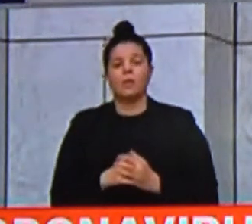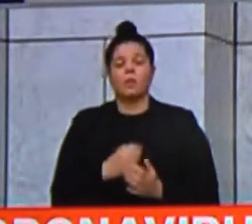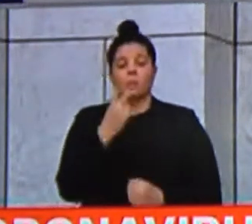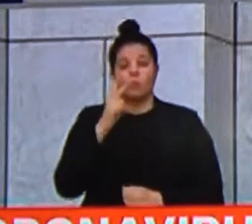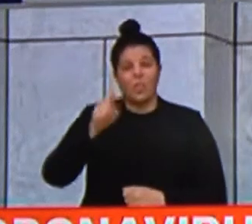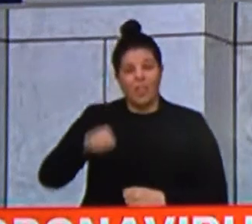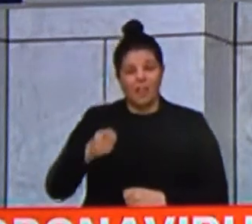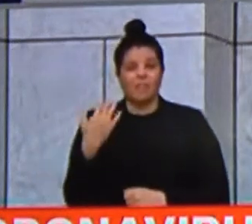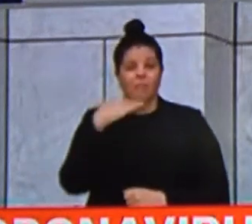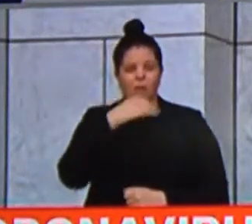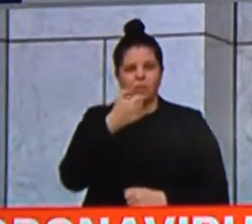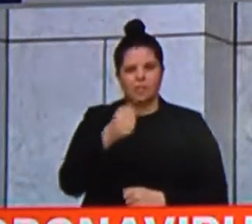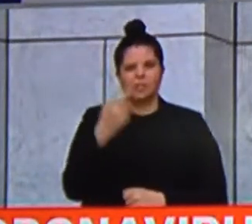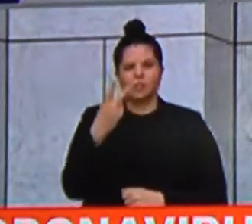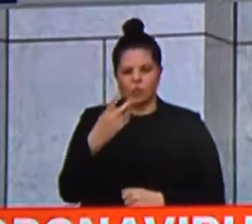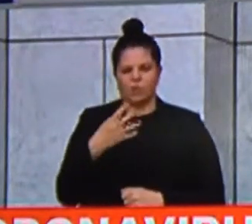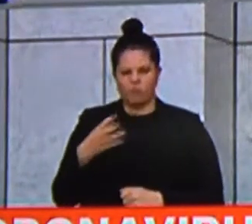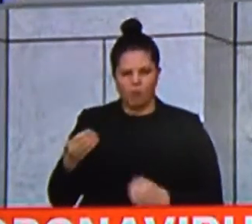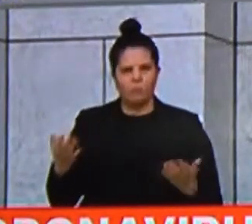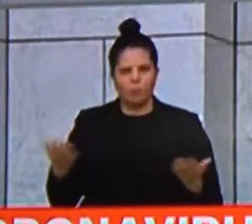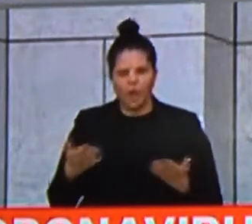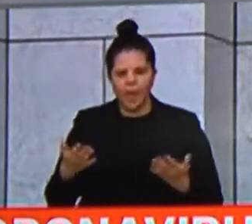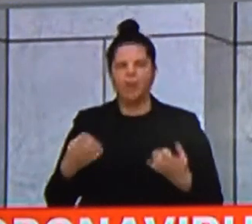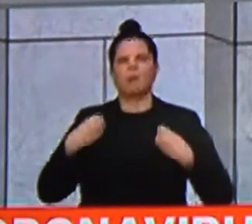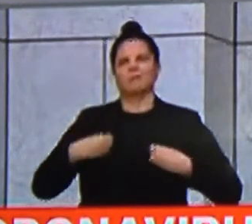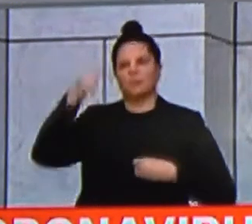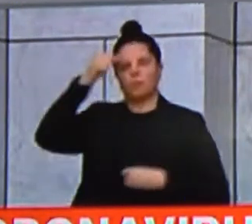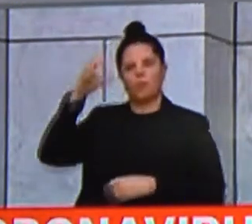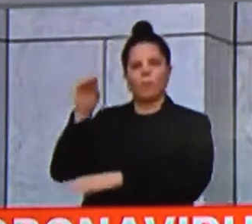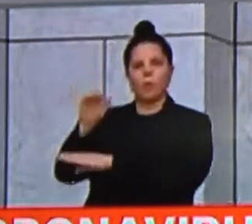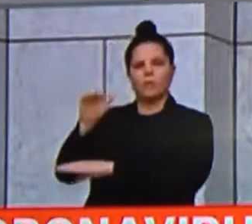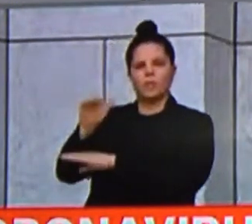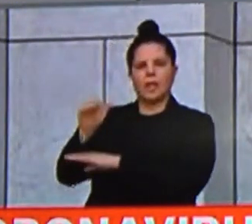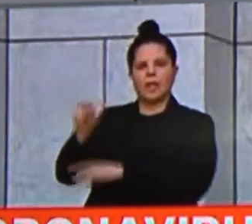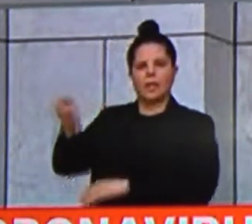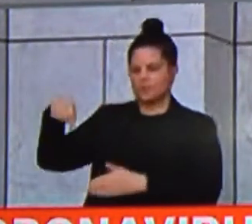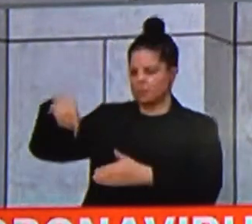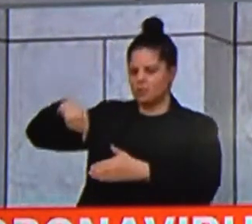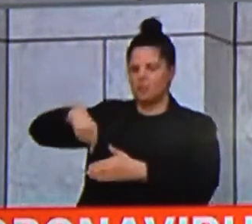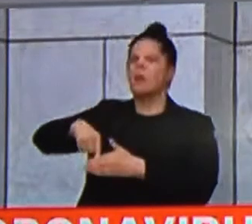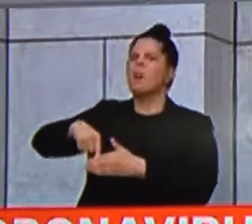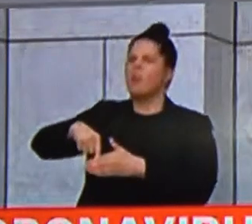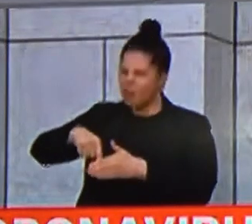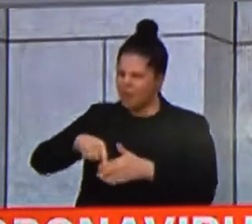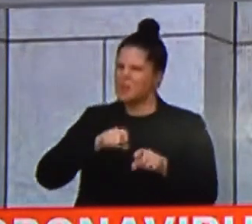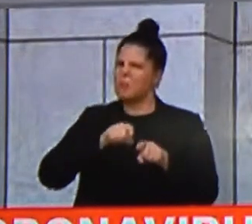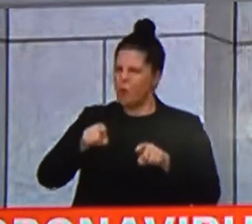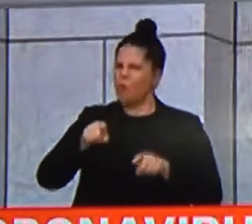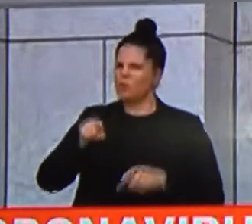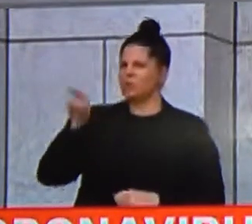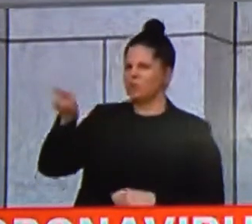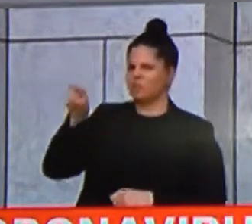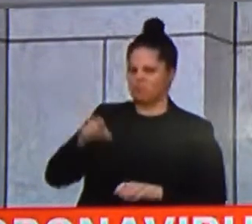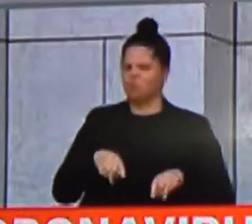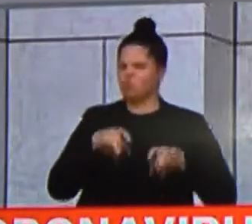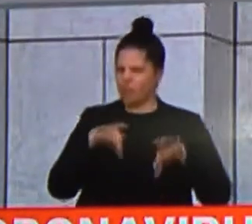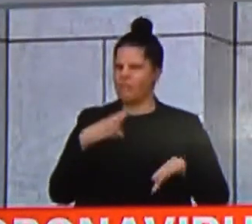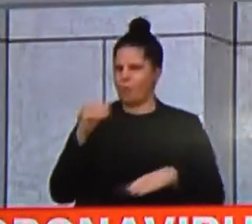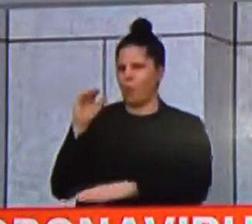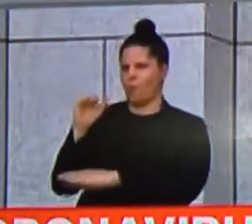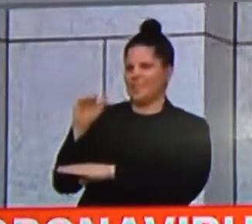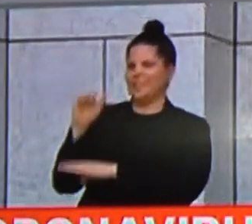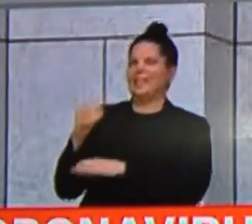together with companies to keep people connected to companies. This is part of the hibernation strategy, of ensuring that we